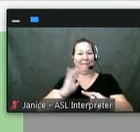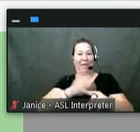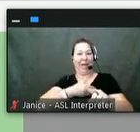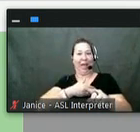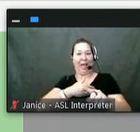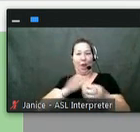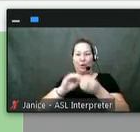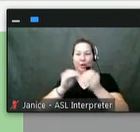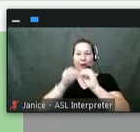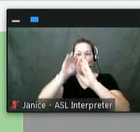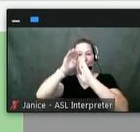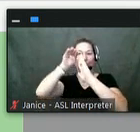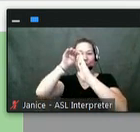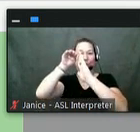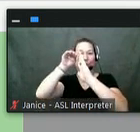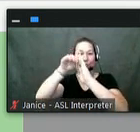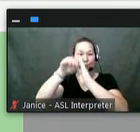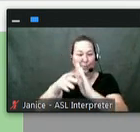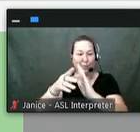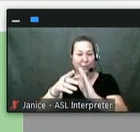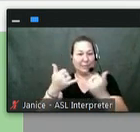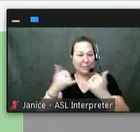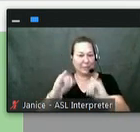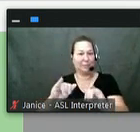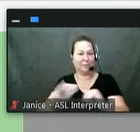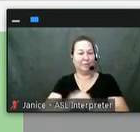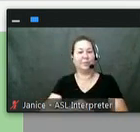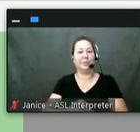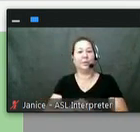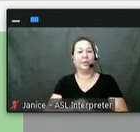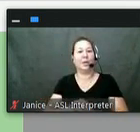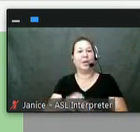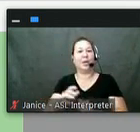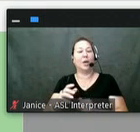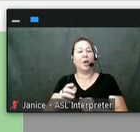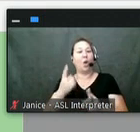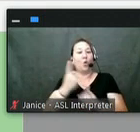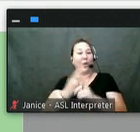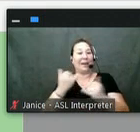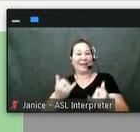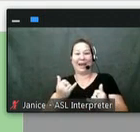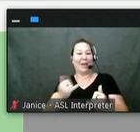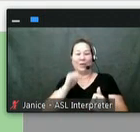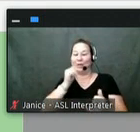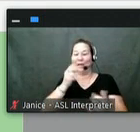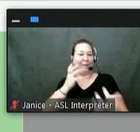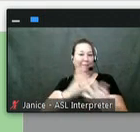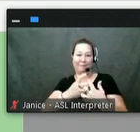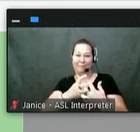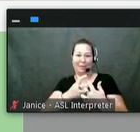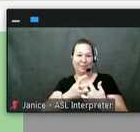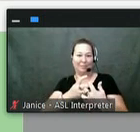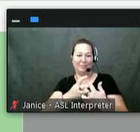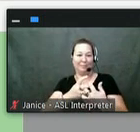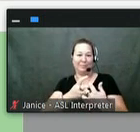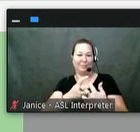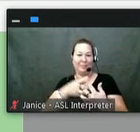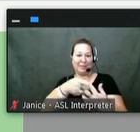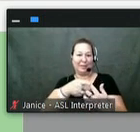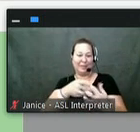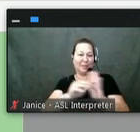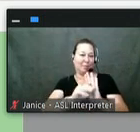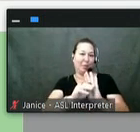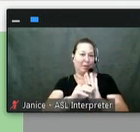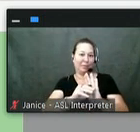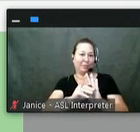secondary students and their program doesn't fit this model very well, and that's going to be a challenge. The other thing